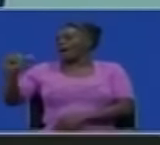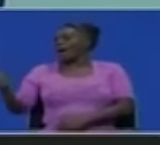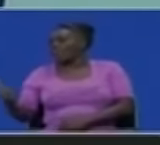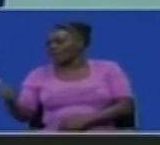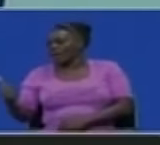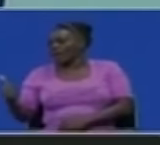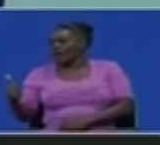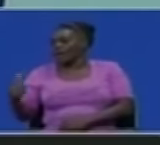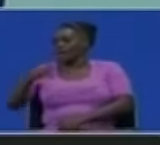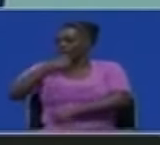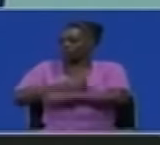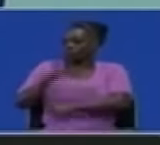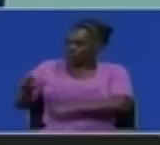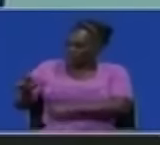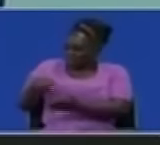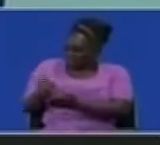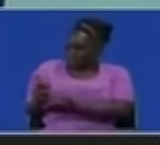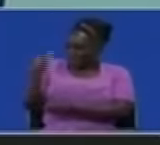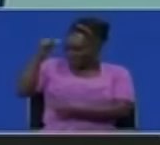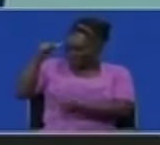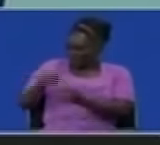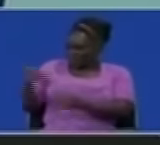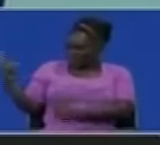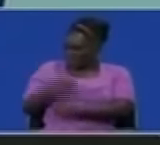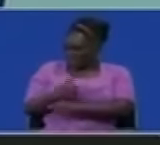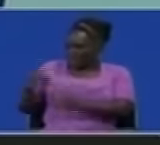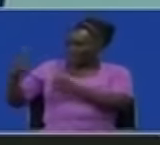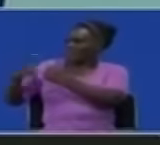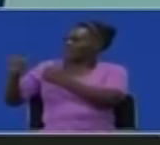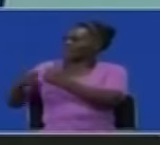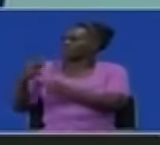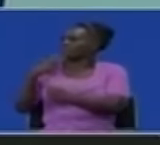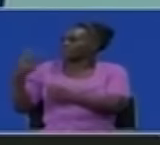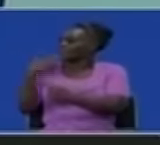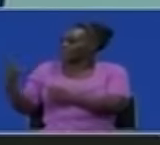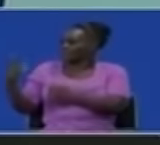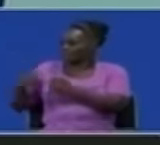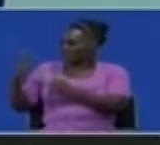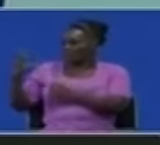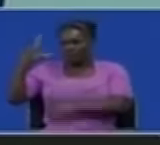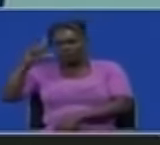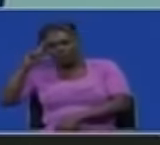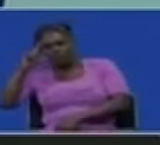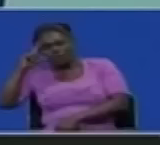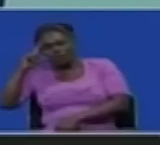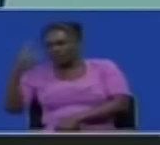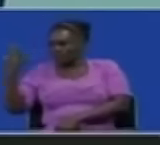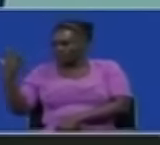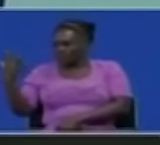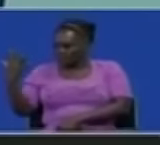the school levies you are paying directly. Remember, if you're in a day school, 9,374. If you're in boarding school,